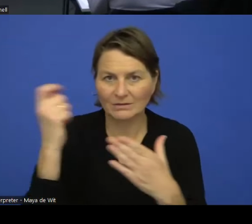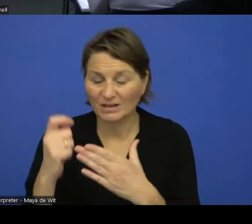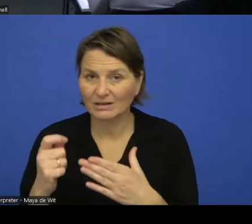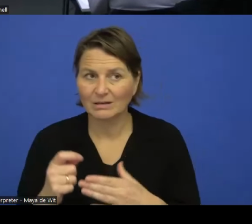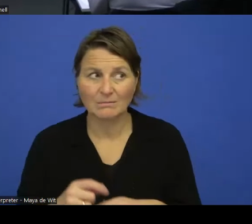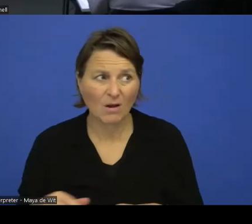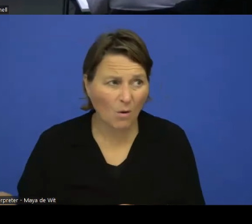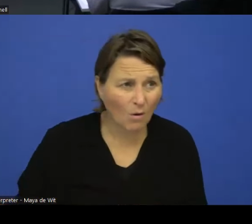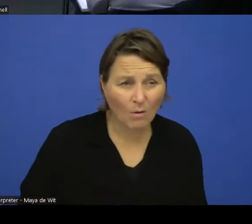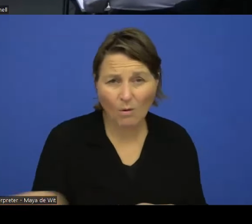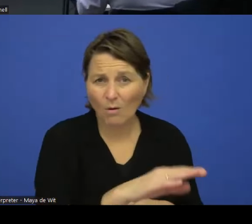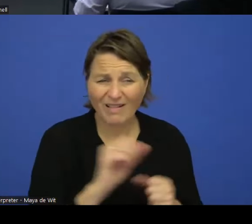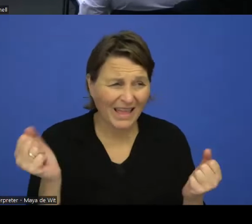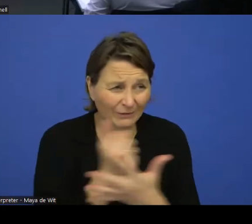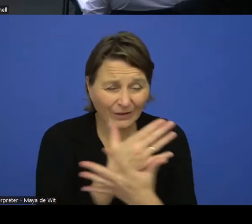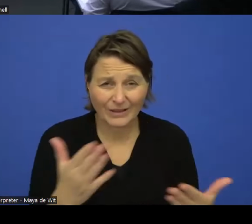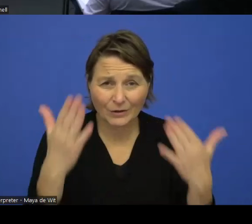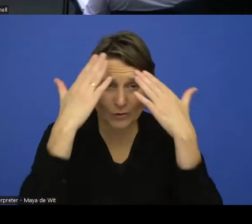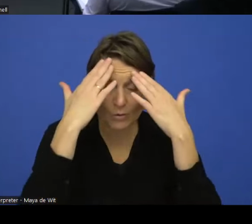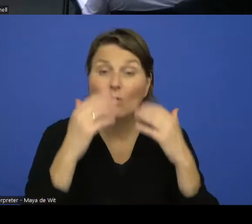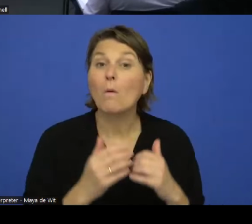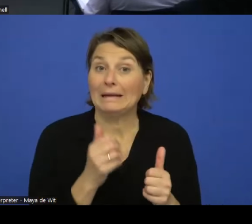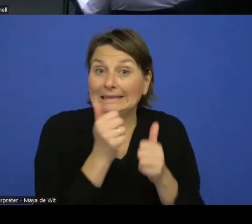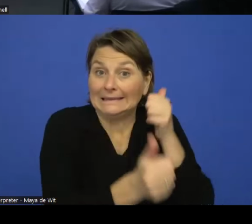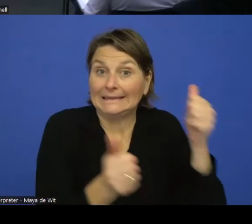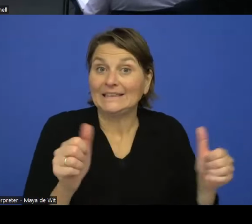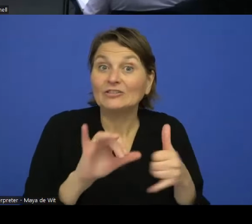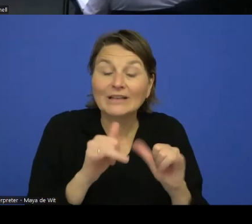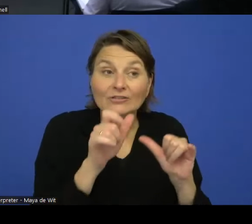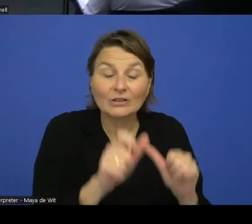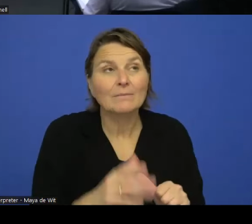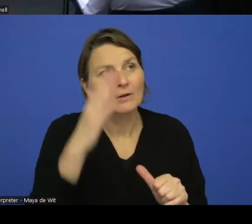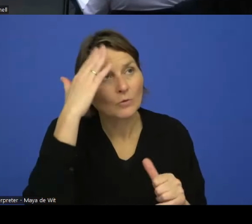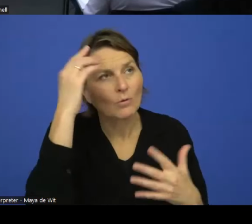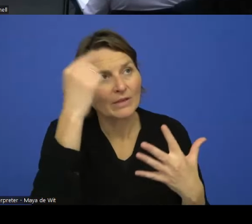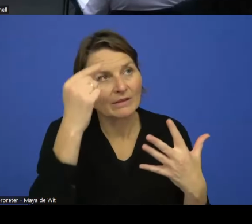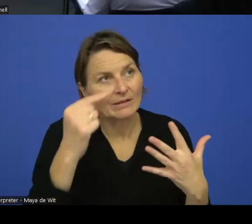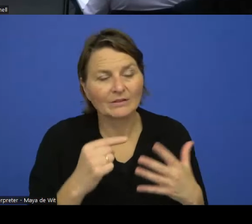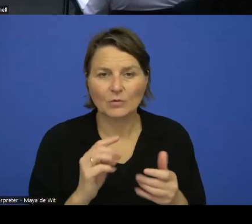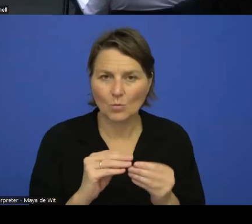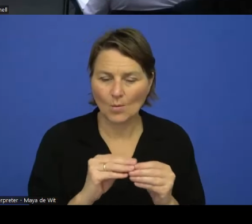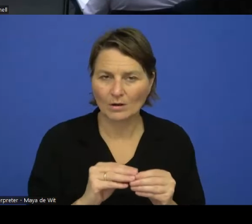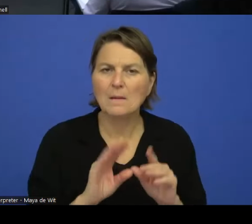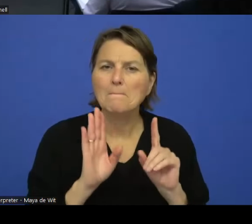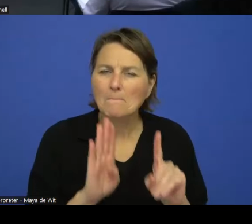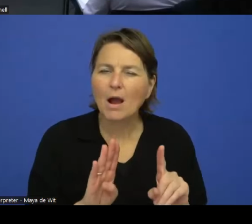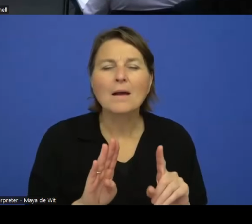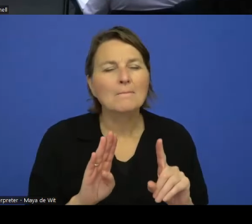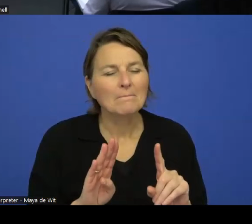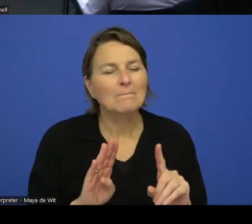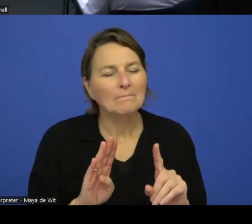every engineer needs to be thinking about, okay, you do need to give some thought to what are the social implications of what I'm